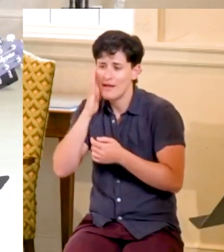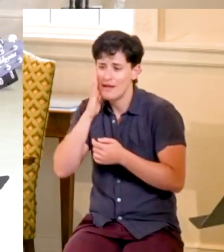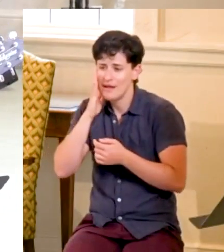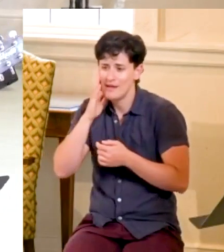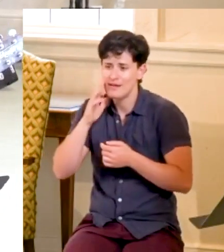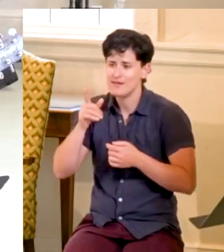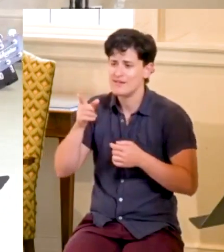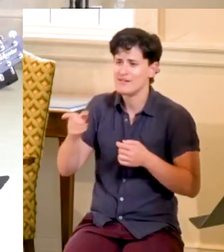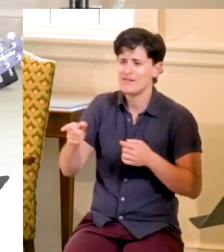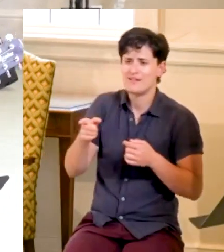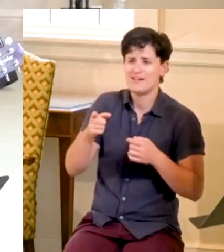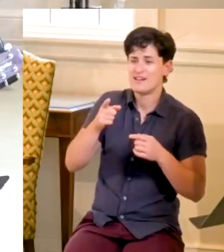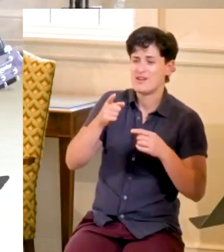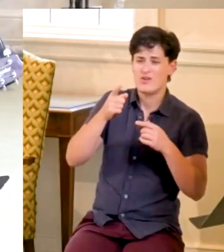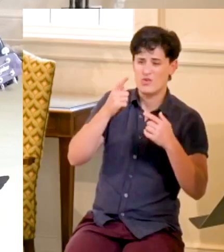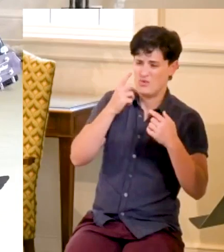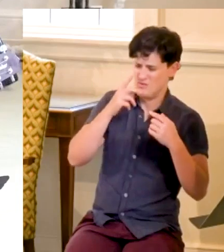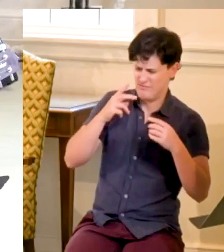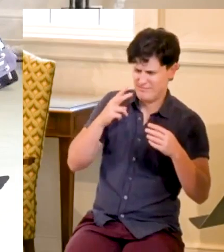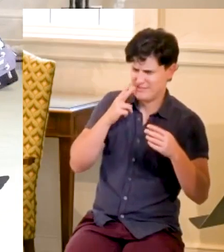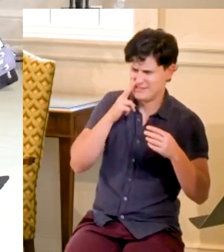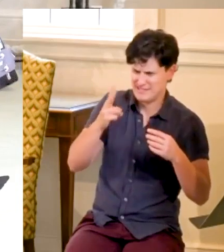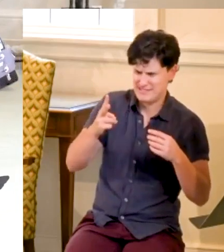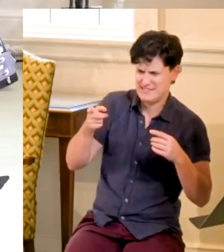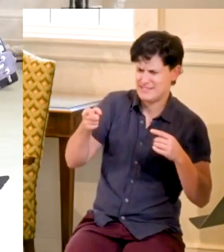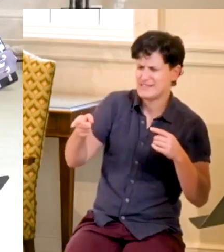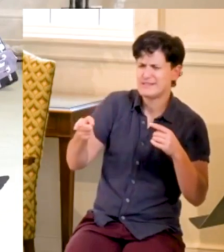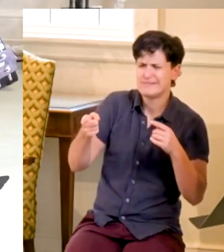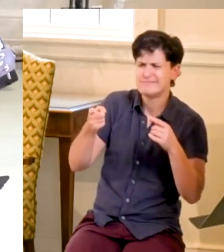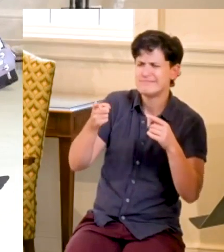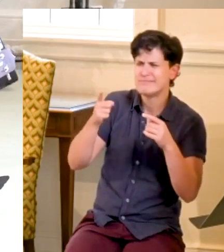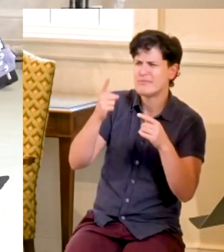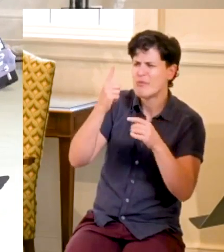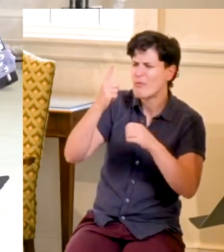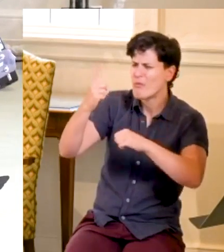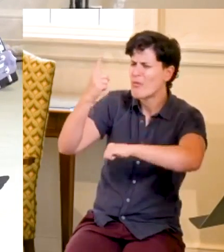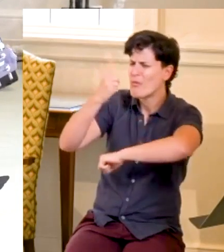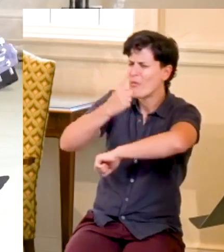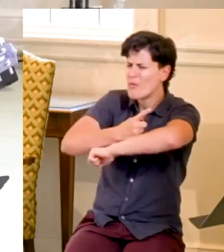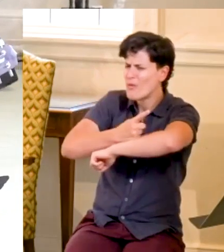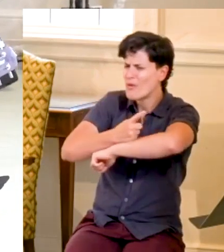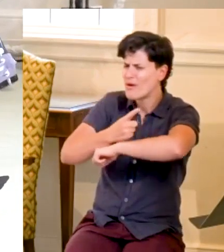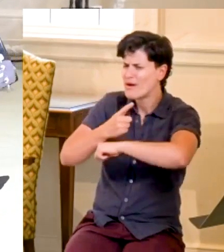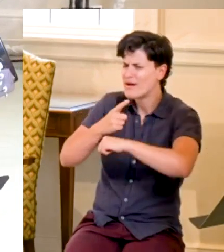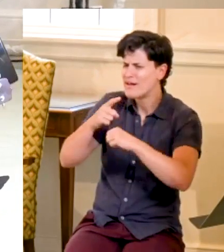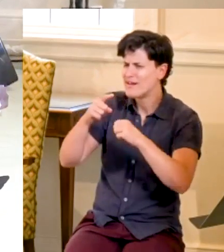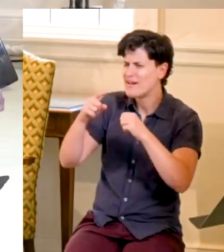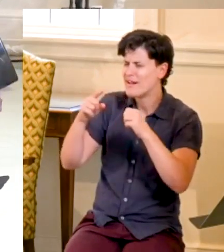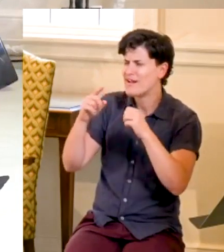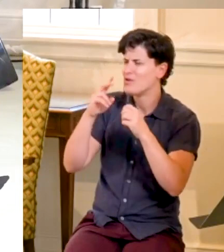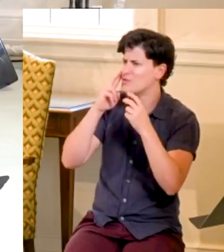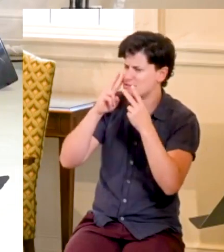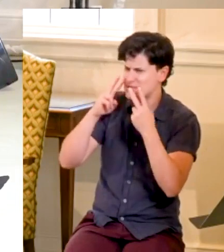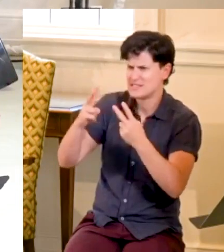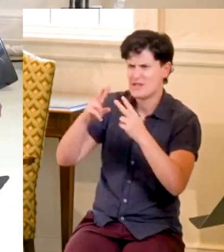and the President. The glory days have put up dukes for all the world to